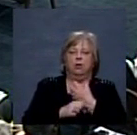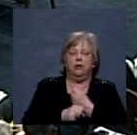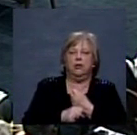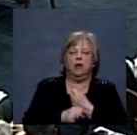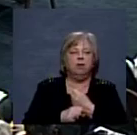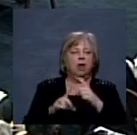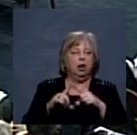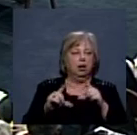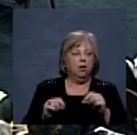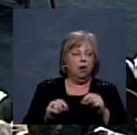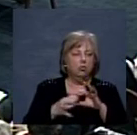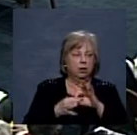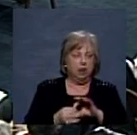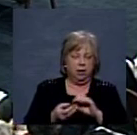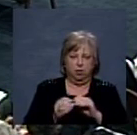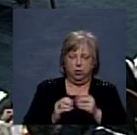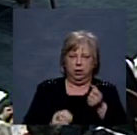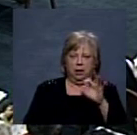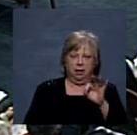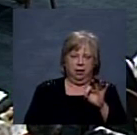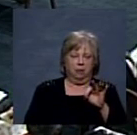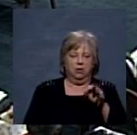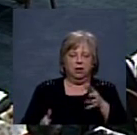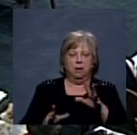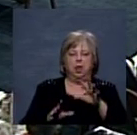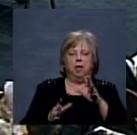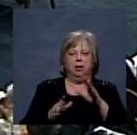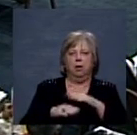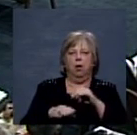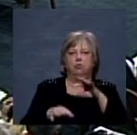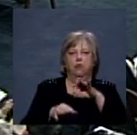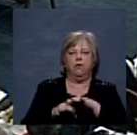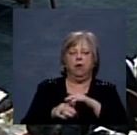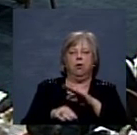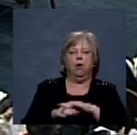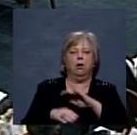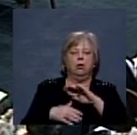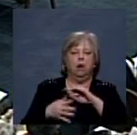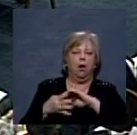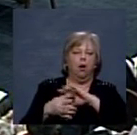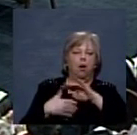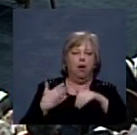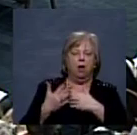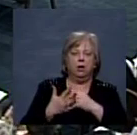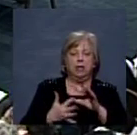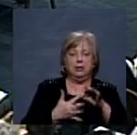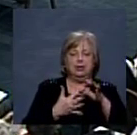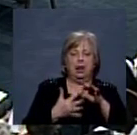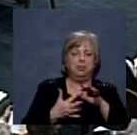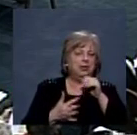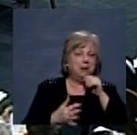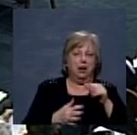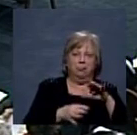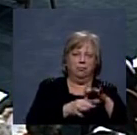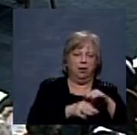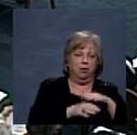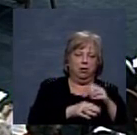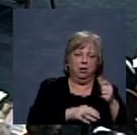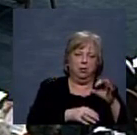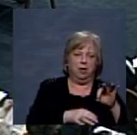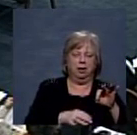I just recently received a card on item 19, so let me call for a vote on all of the ordinances as read, with the exception of item 19. All in